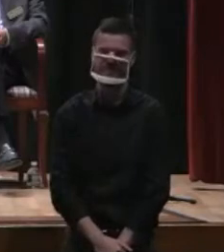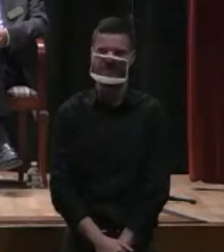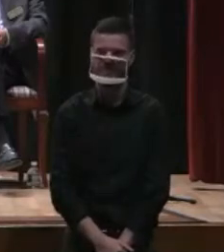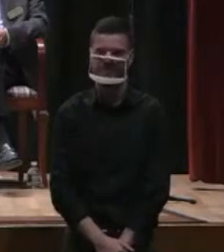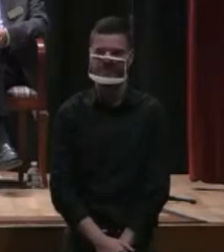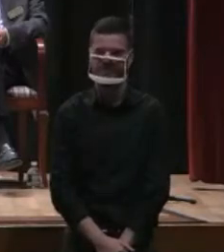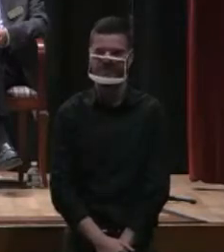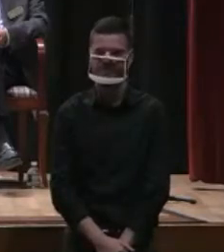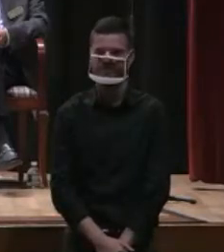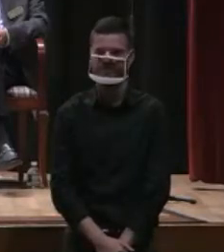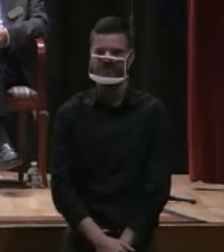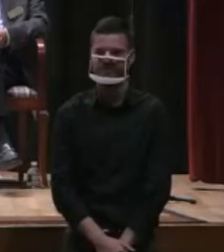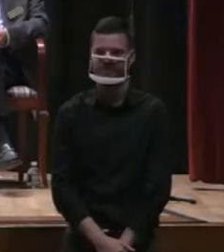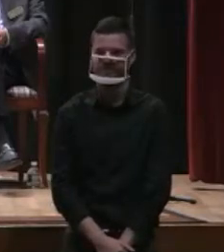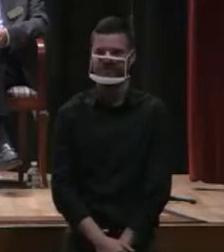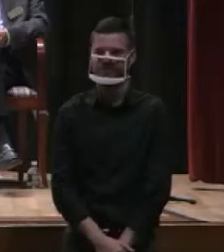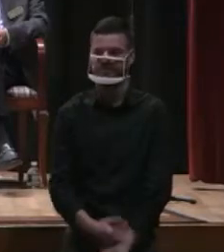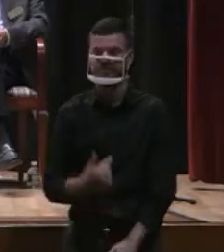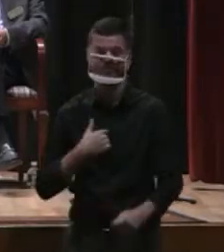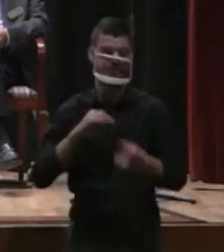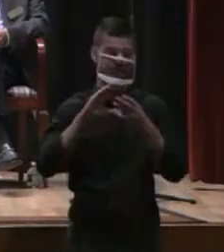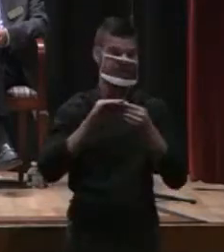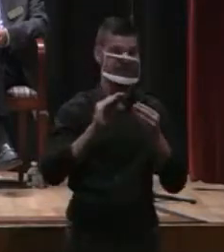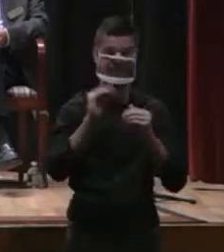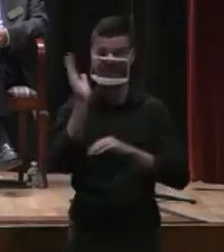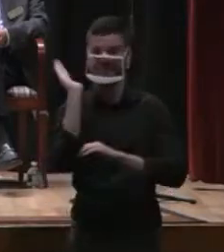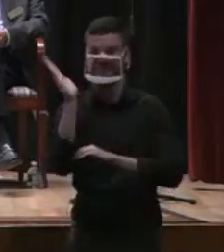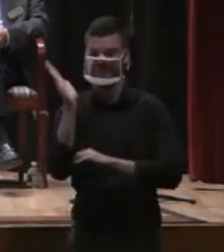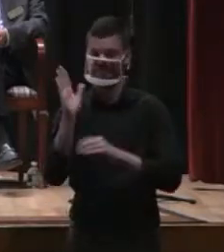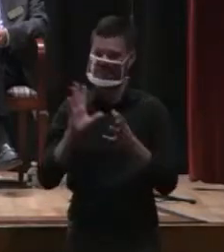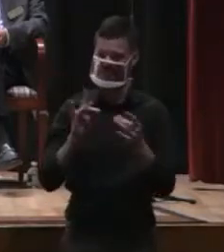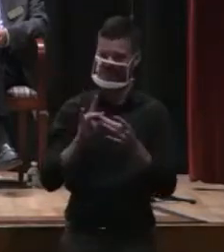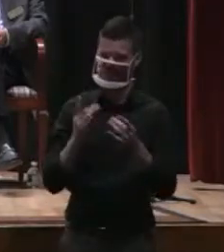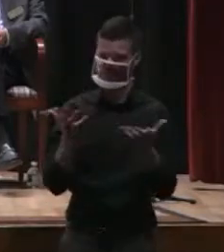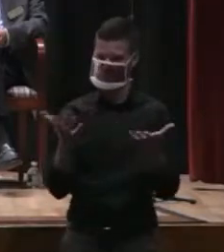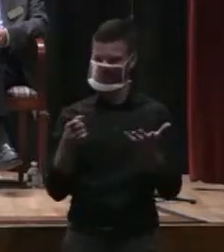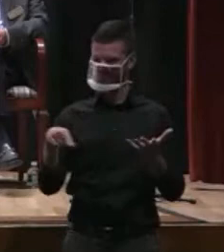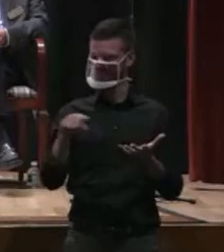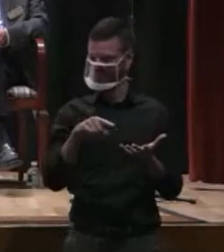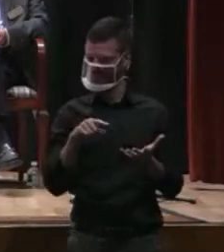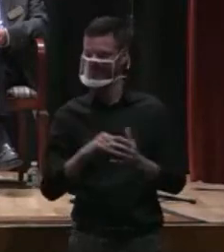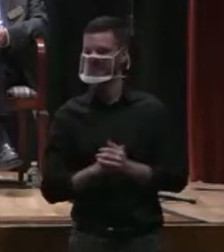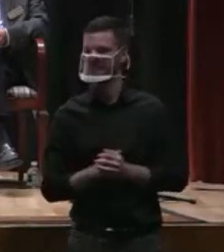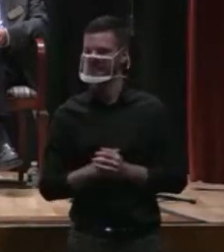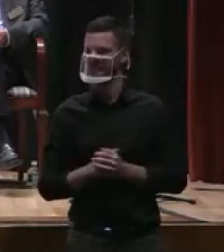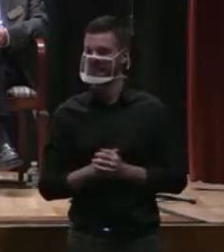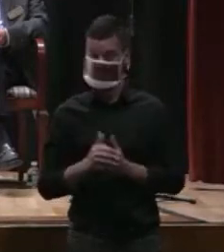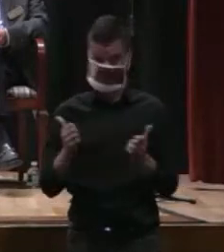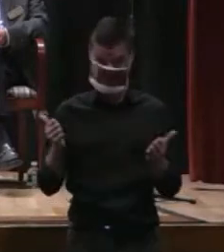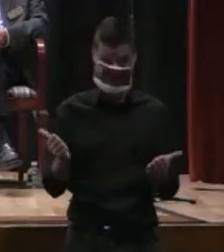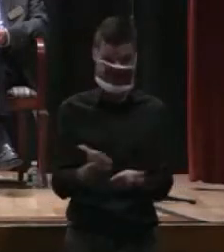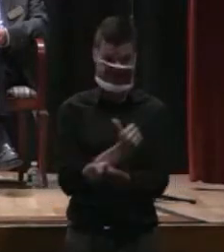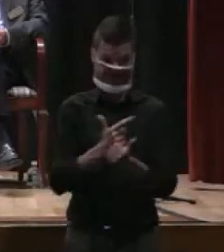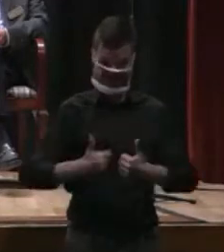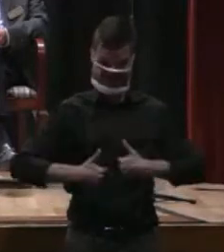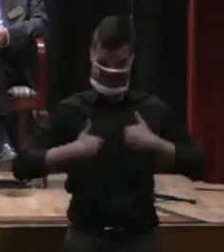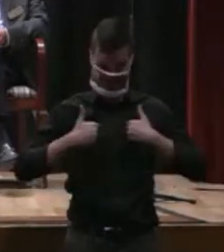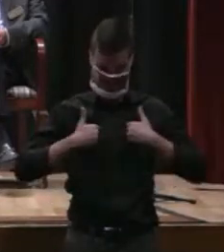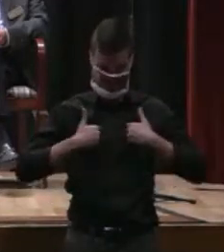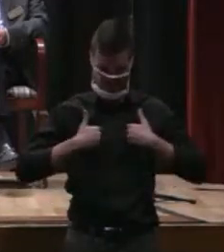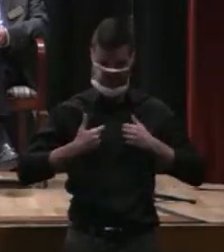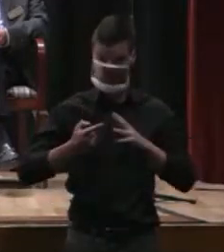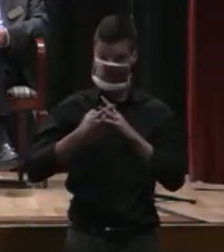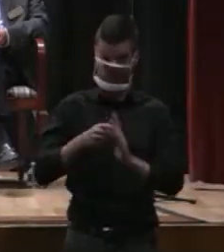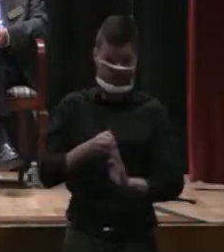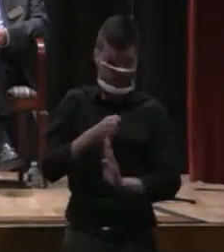I want you to take away from this message that everything in life starts with a mental decision, which we have